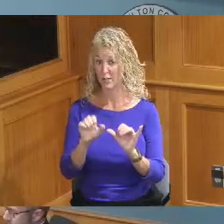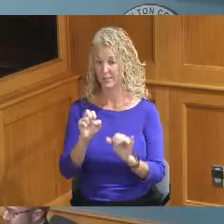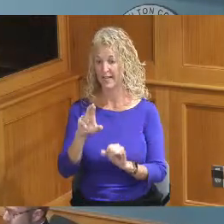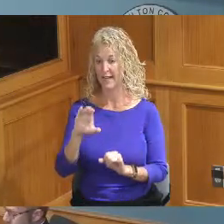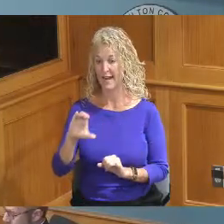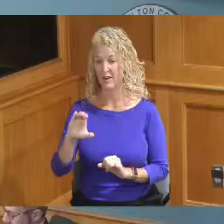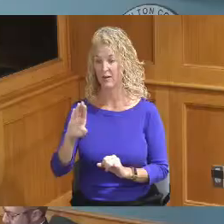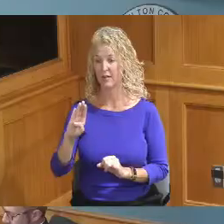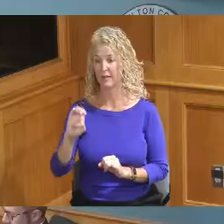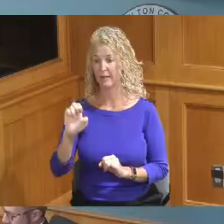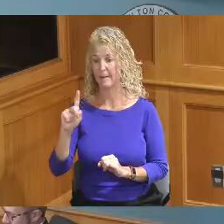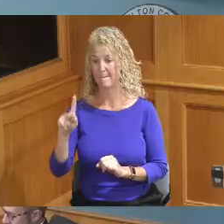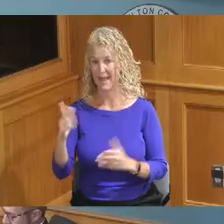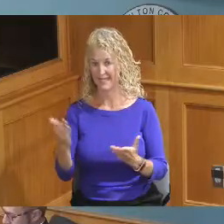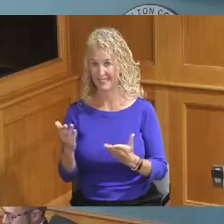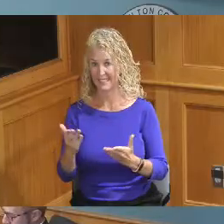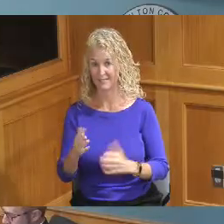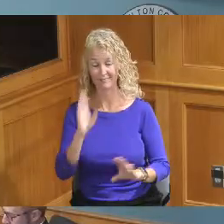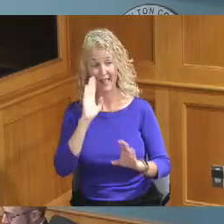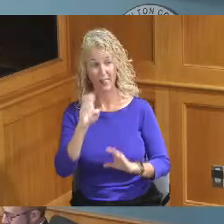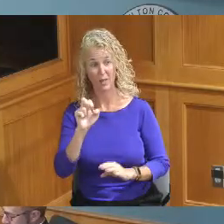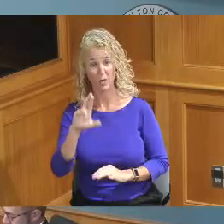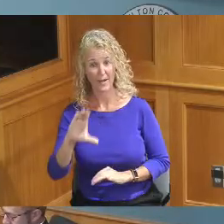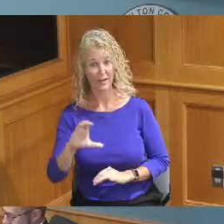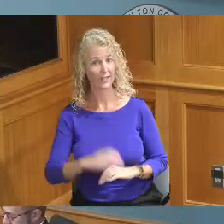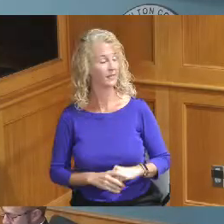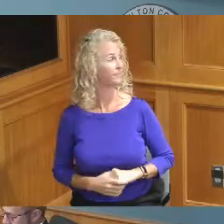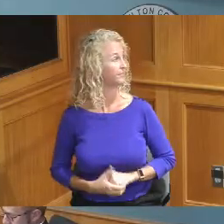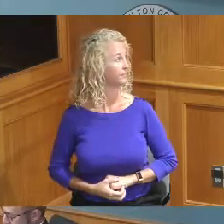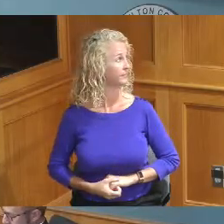Eric Beck is with us. Hello, Eric.